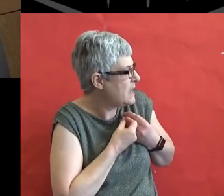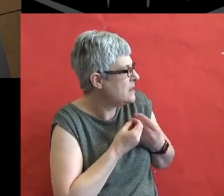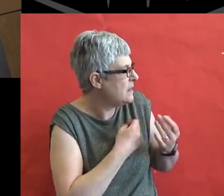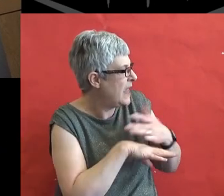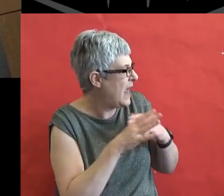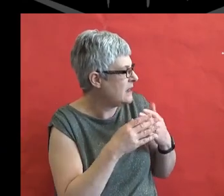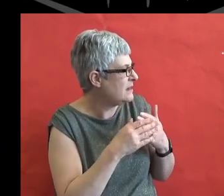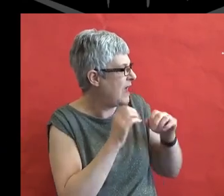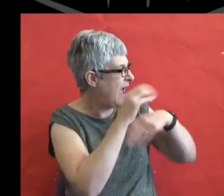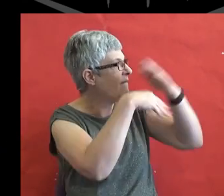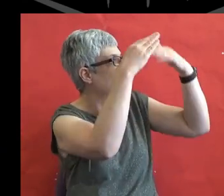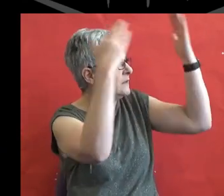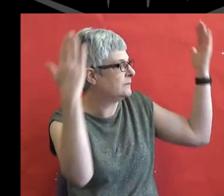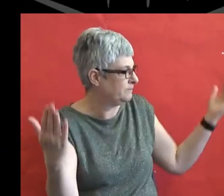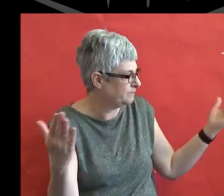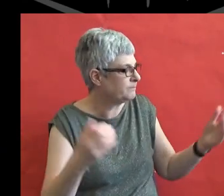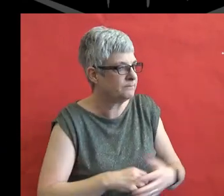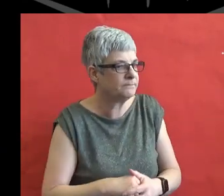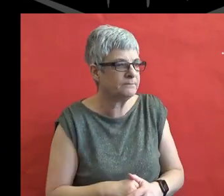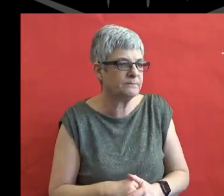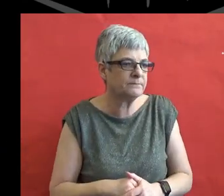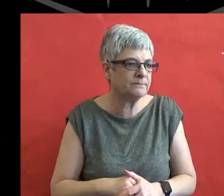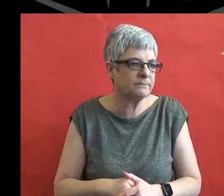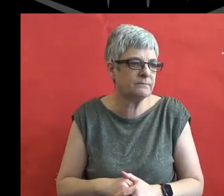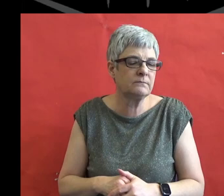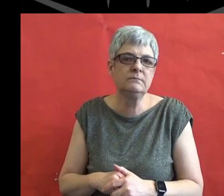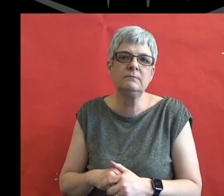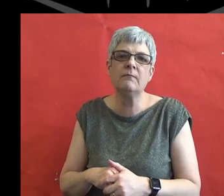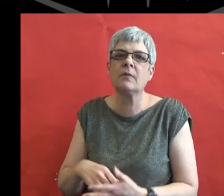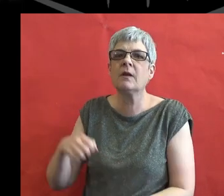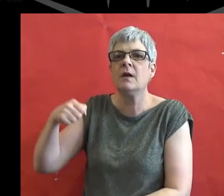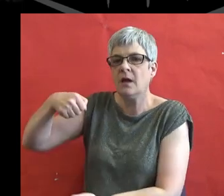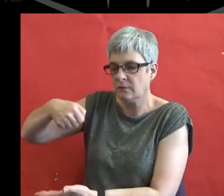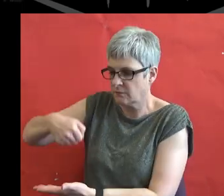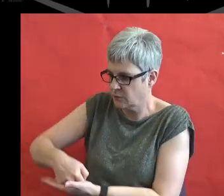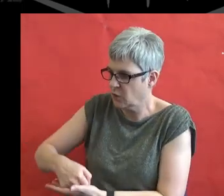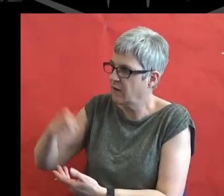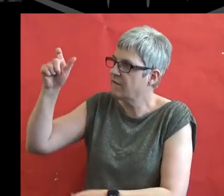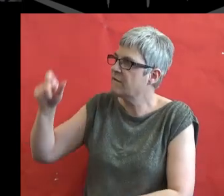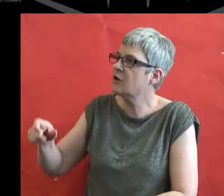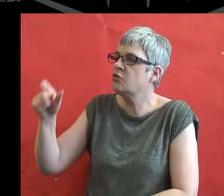paradise." At the foot of the cross,